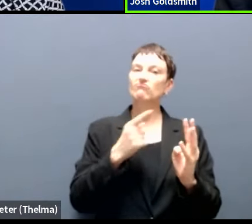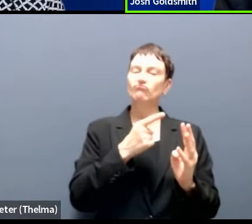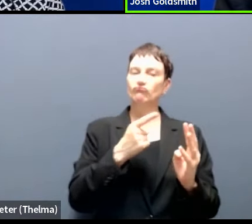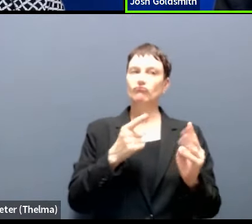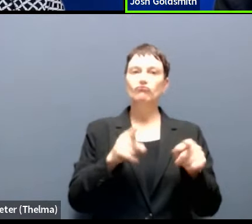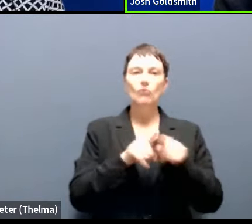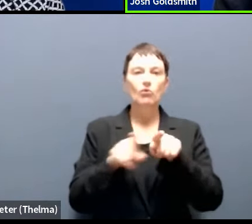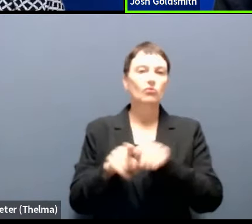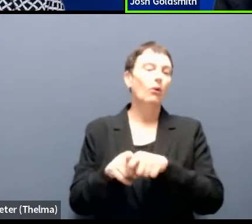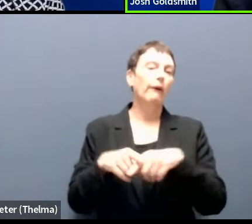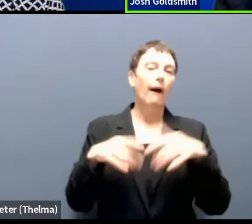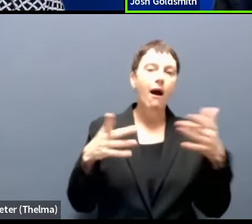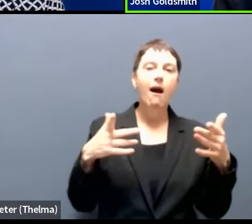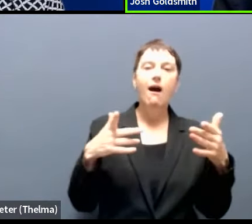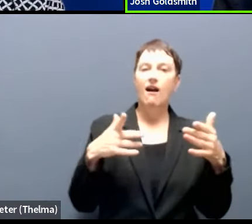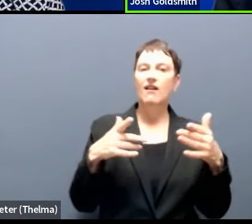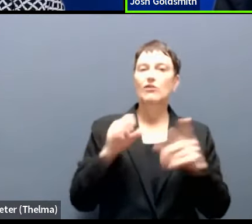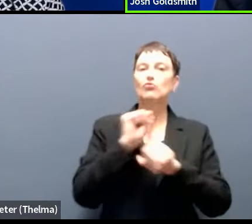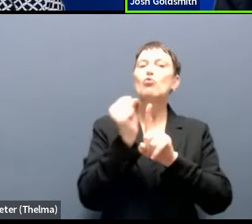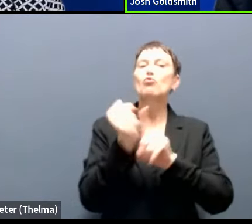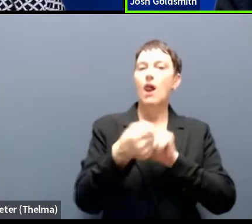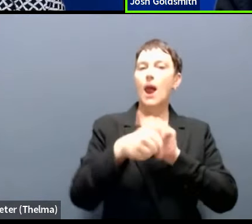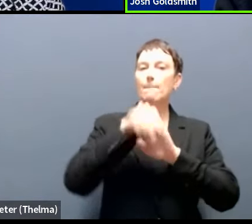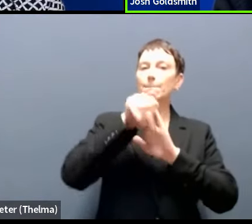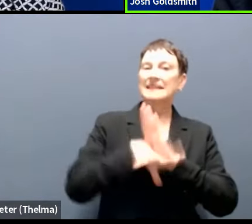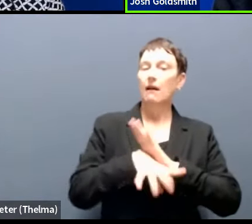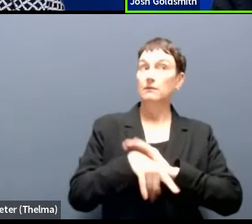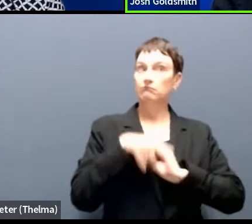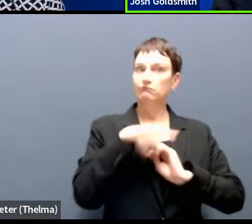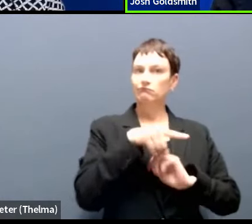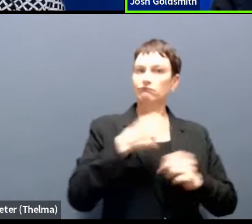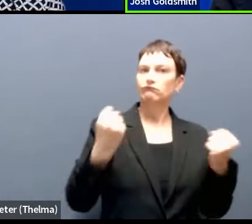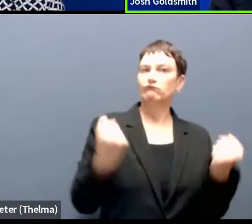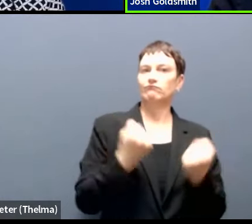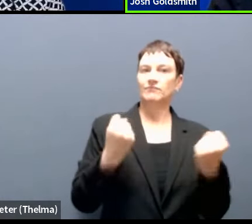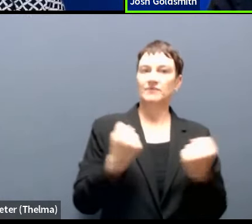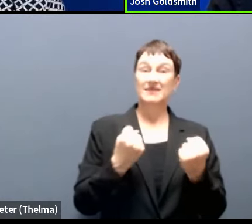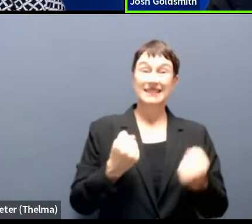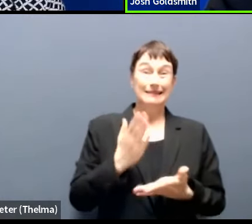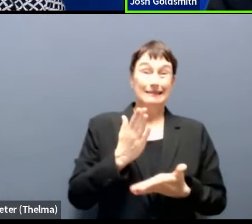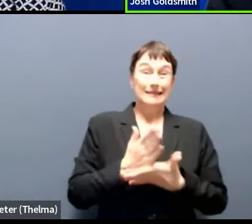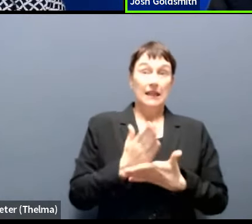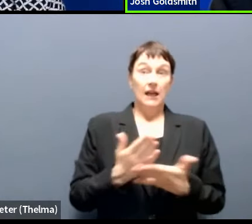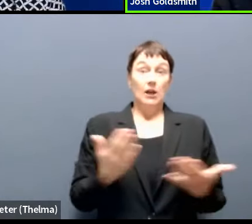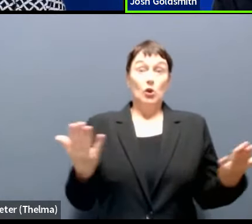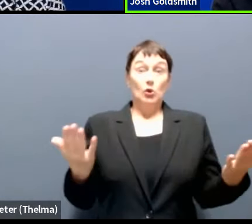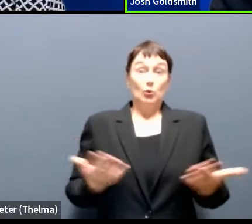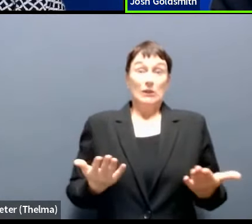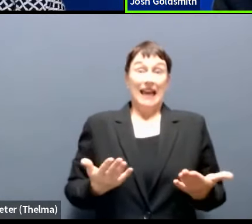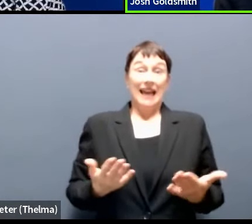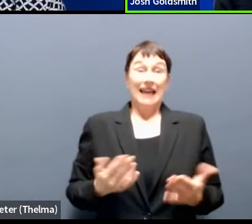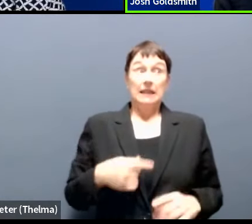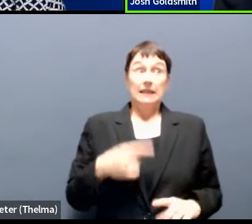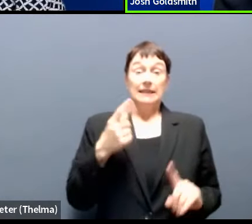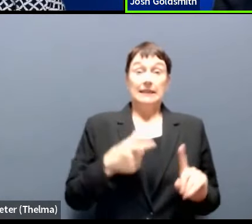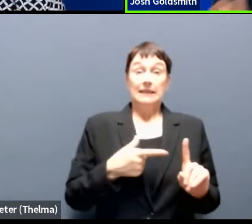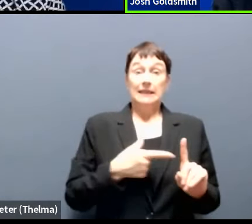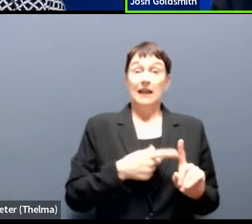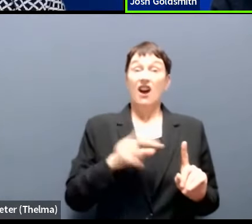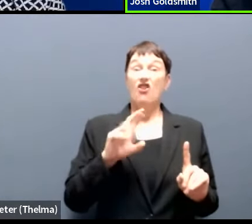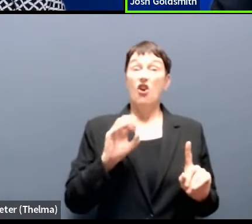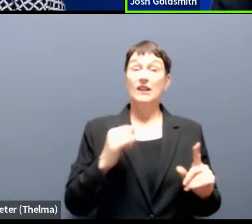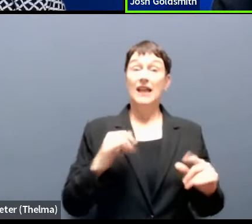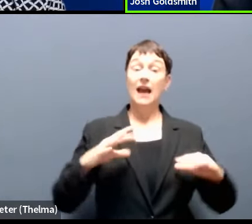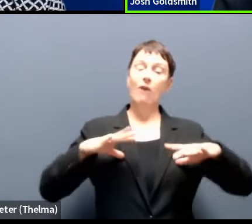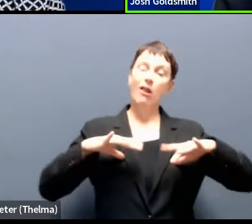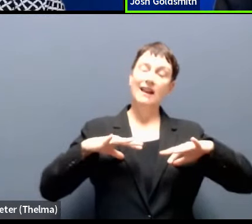the summit work. So a huge thank you to Roxanne. She's actually on vacation today, but she'll be back tomorrow. And I hope